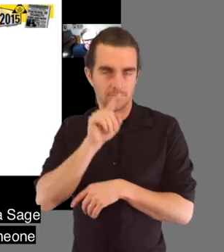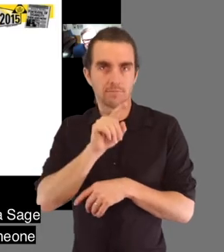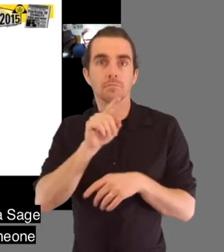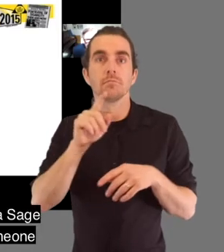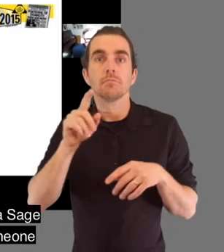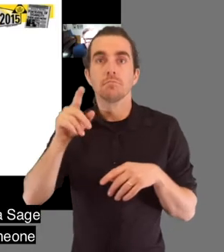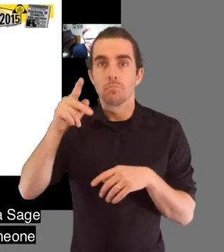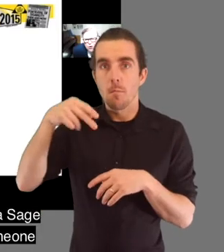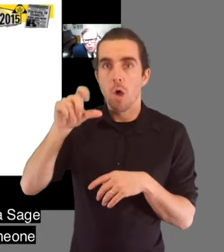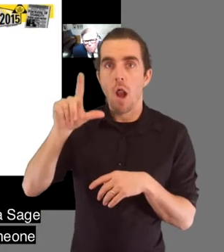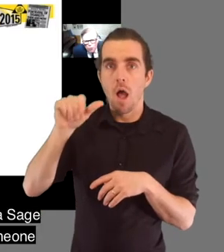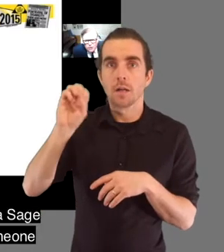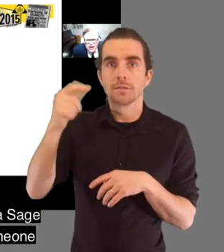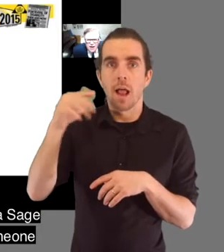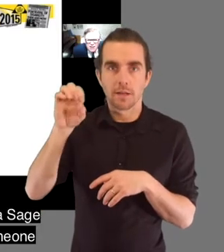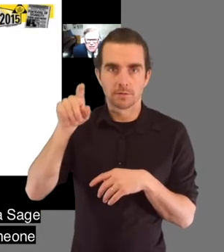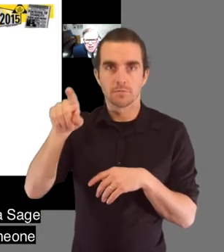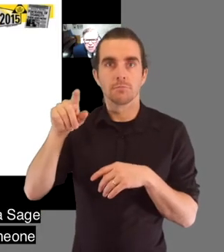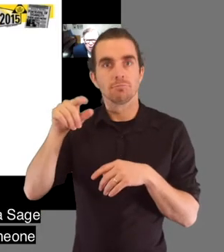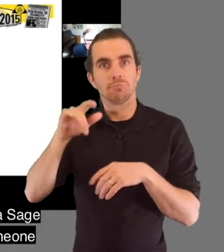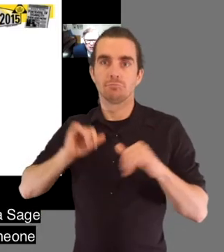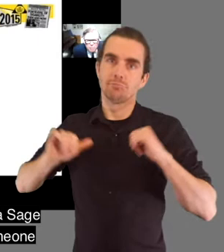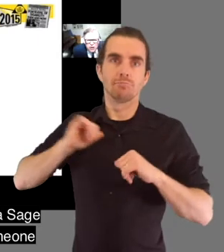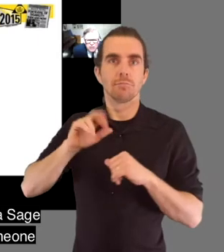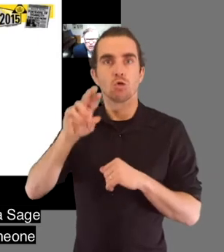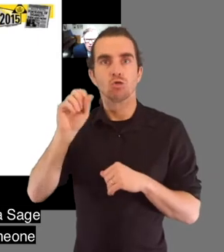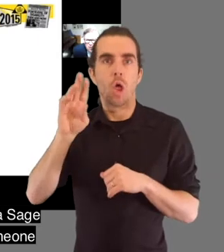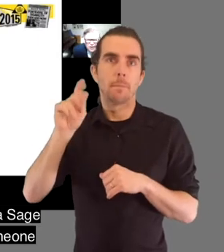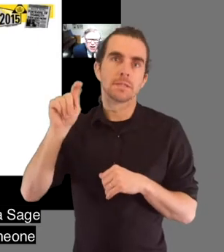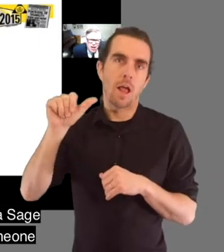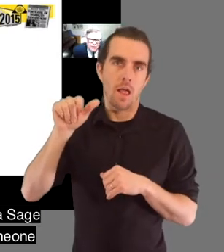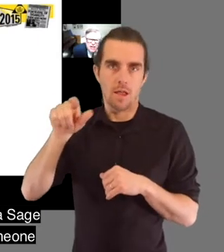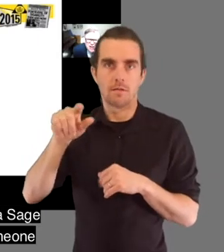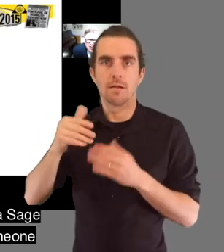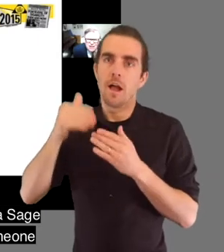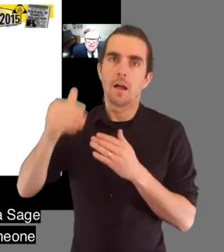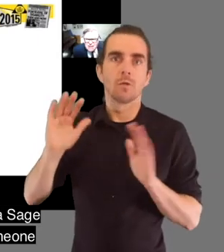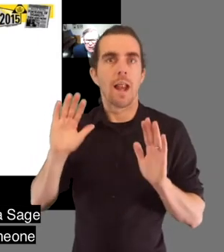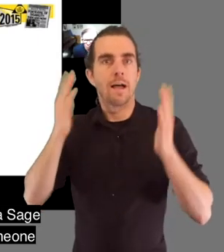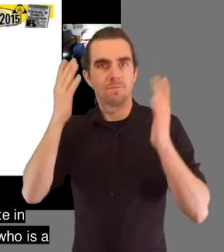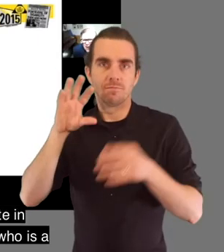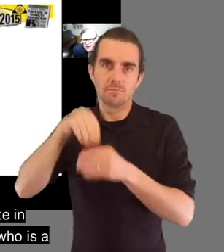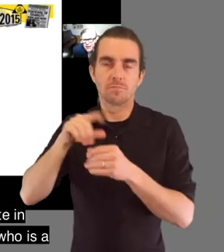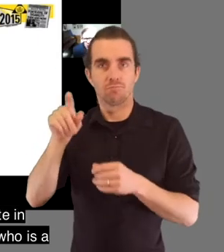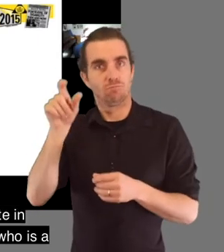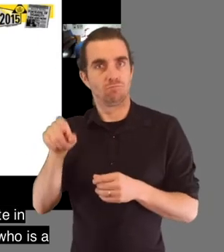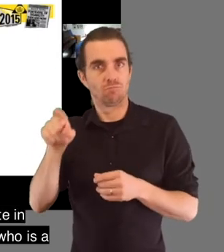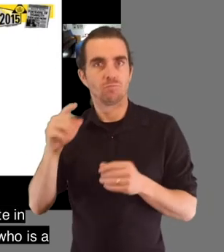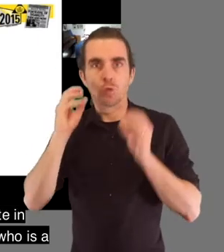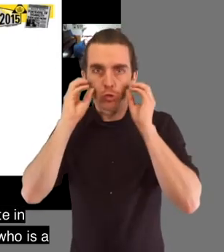person of short stature. Or Paula Sage, playing Roberta in Afterlife, is someone with Down